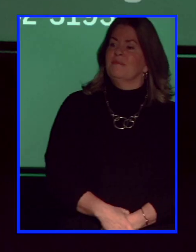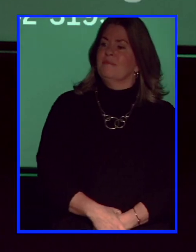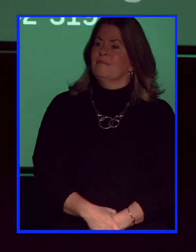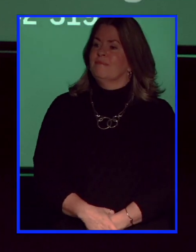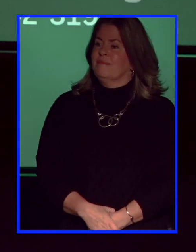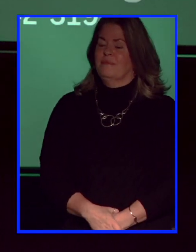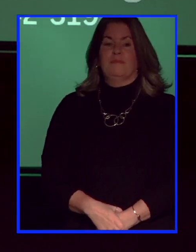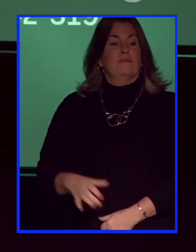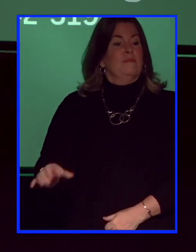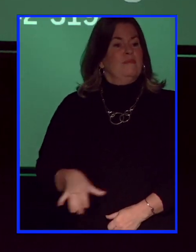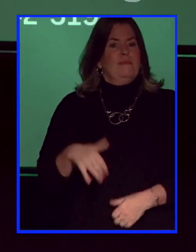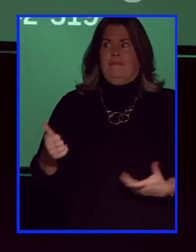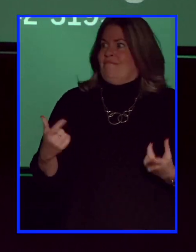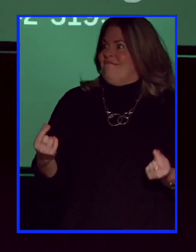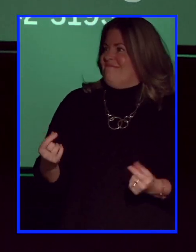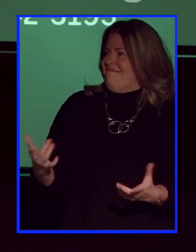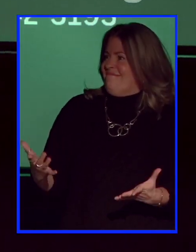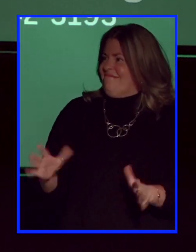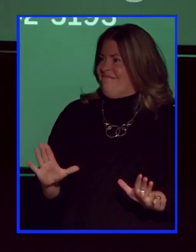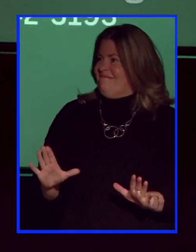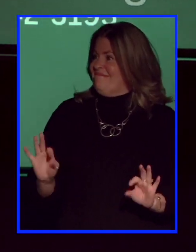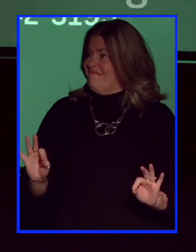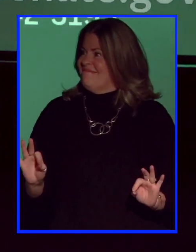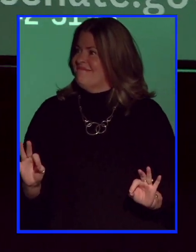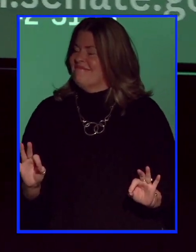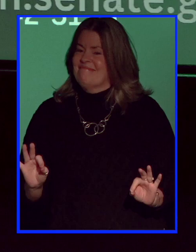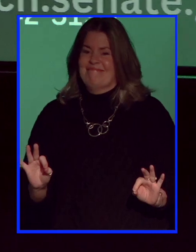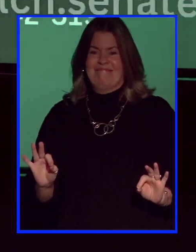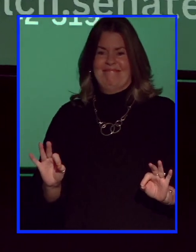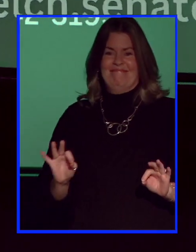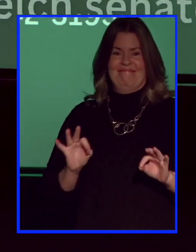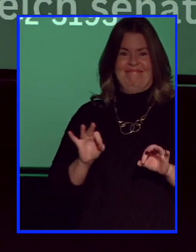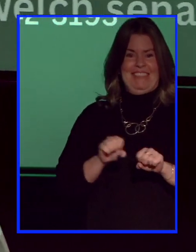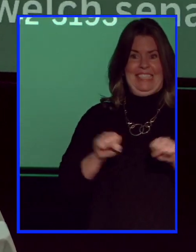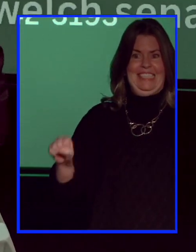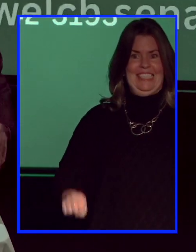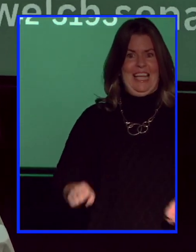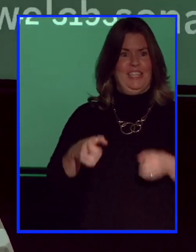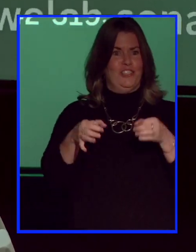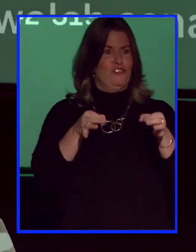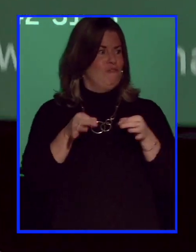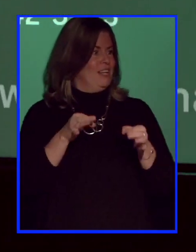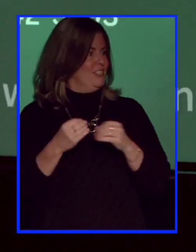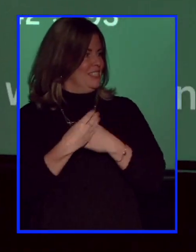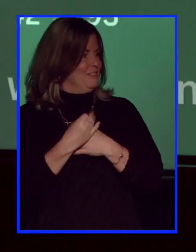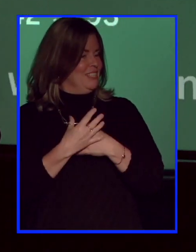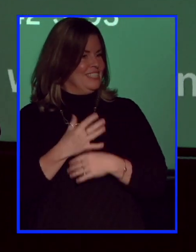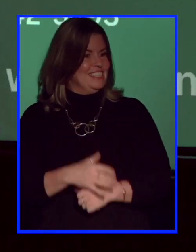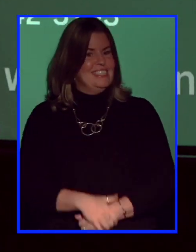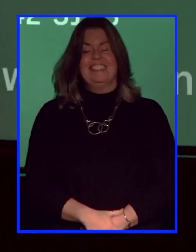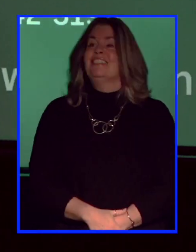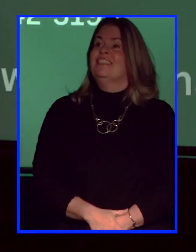All right, what else can we do? We got stage direction advice.